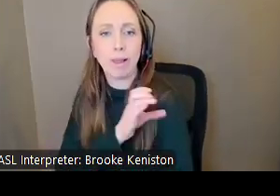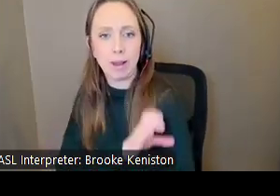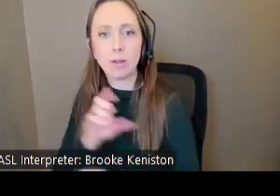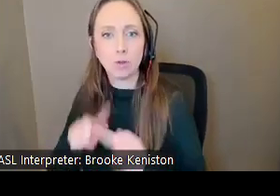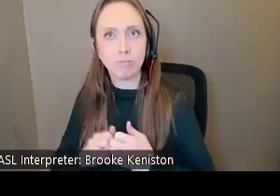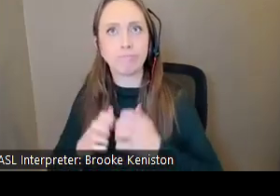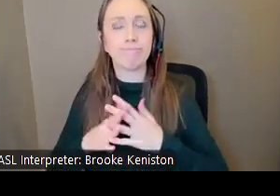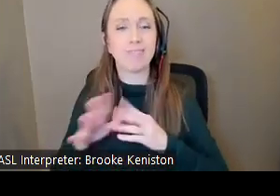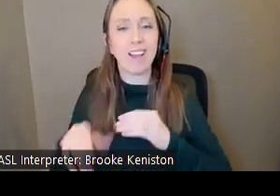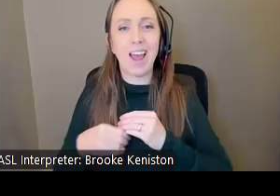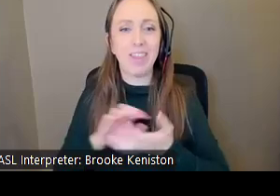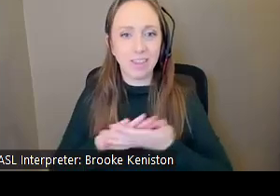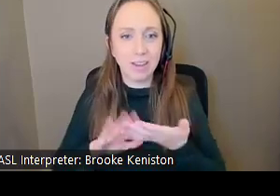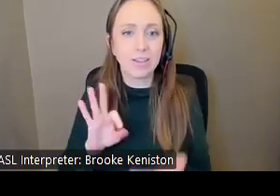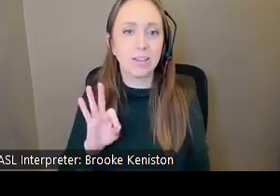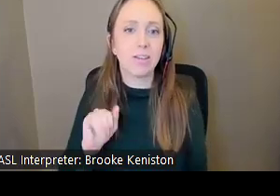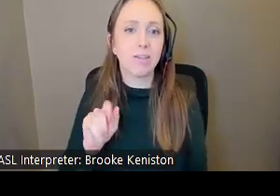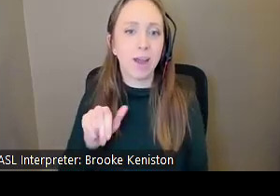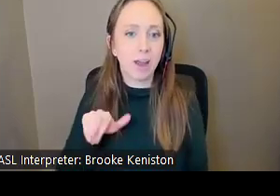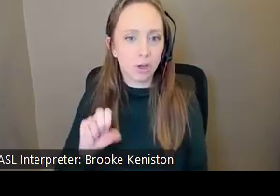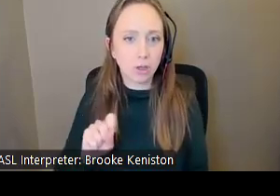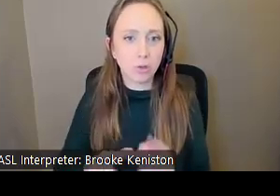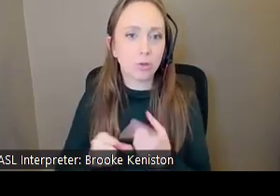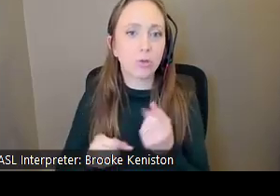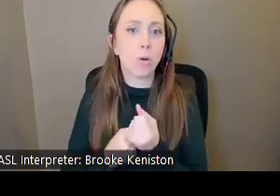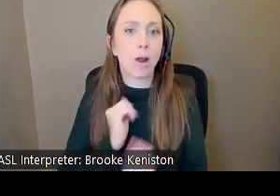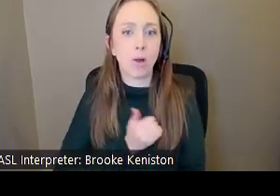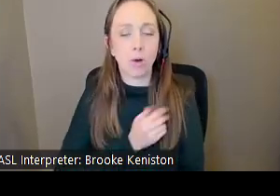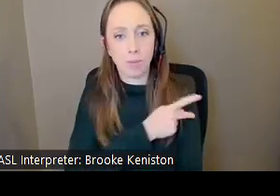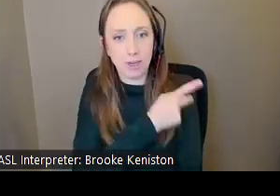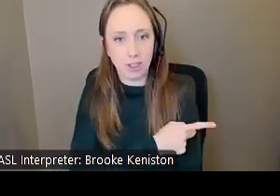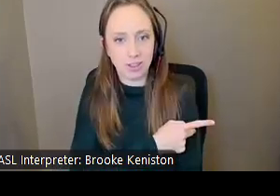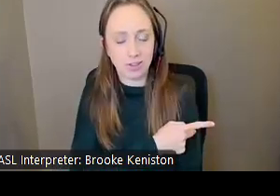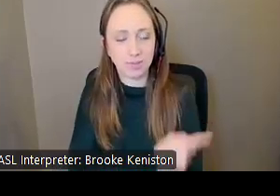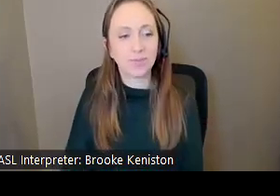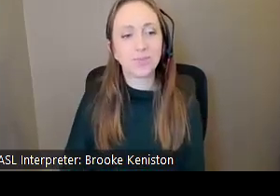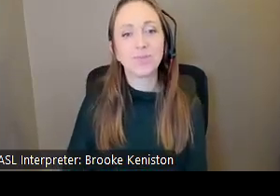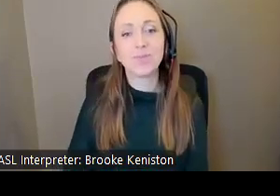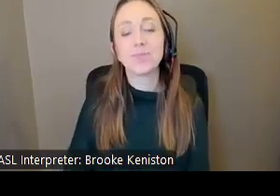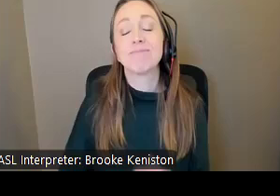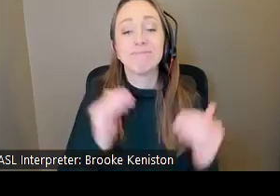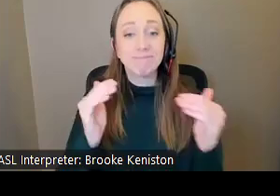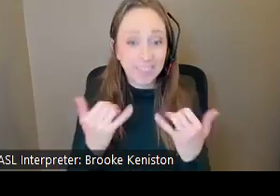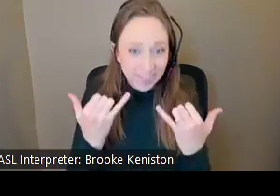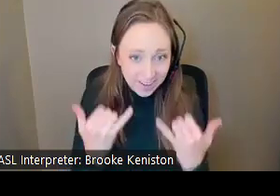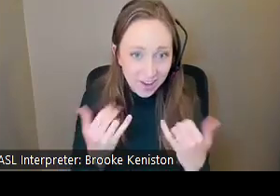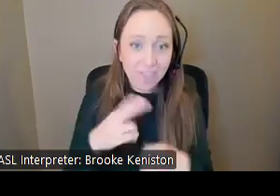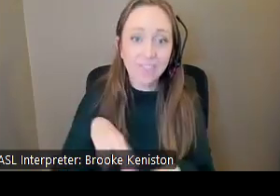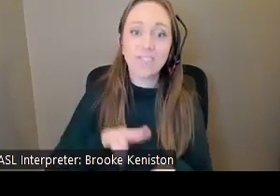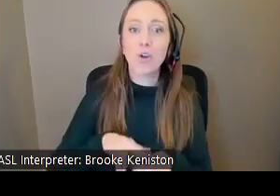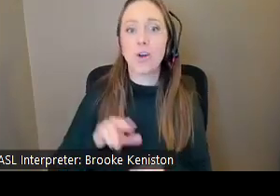that we are kind of beholden to, whether we like it or not, is artificial intelligence and the agony